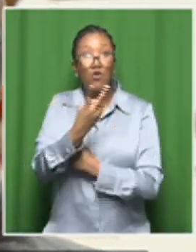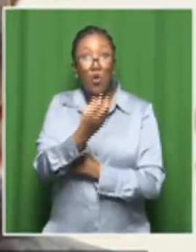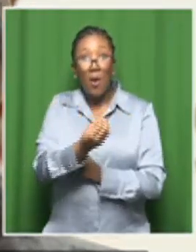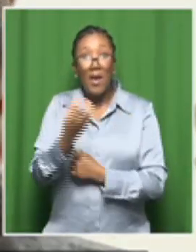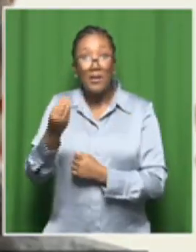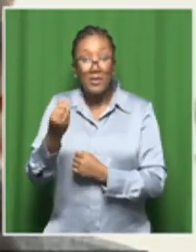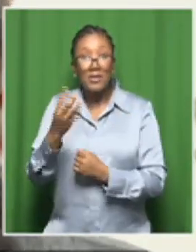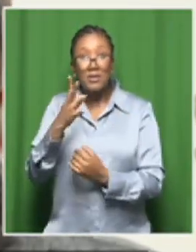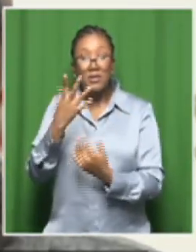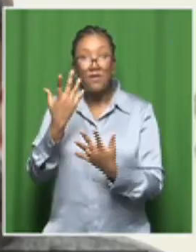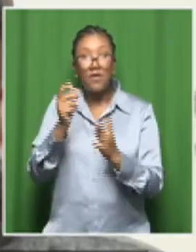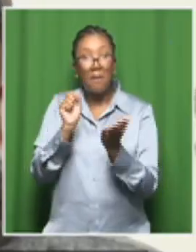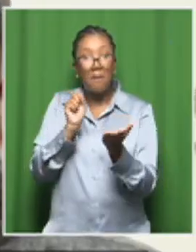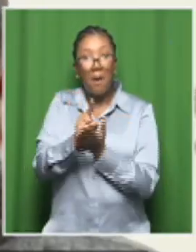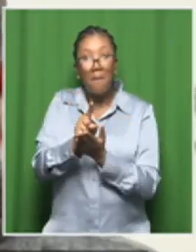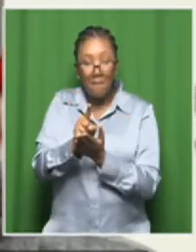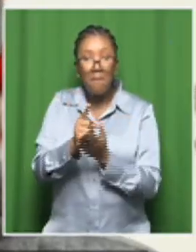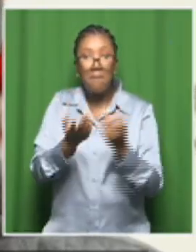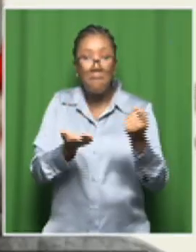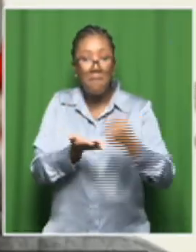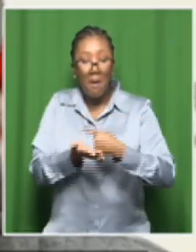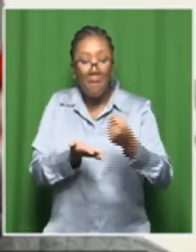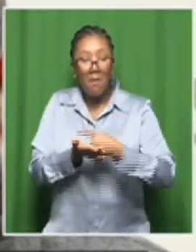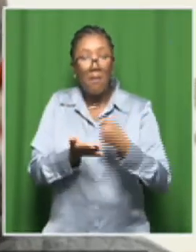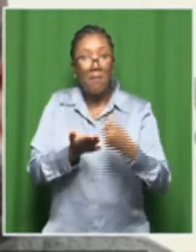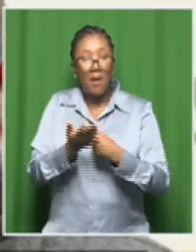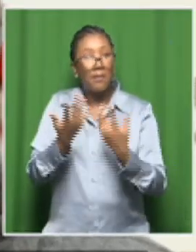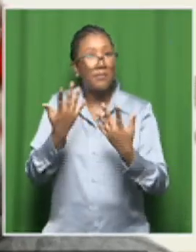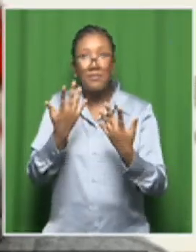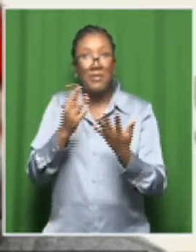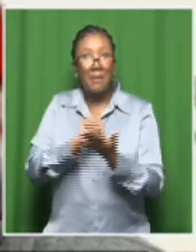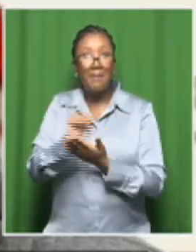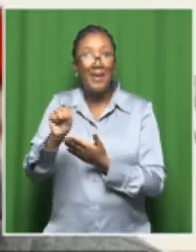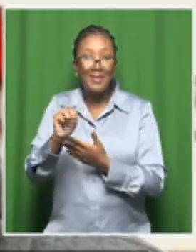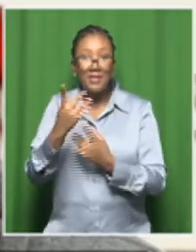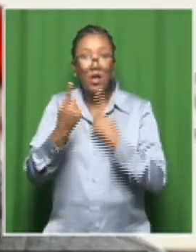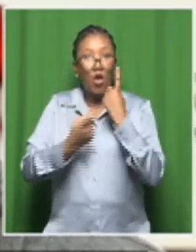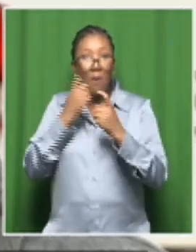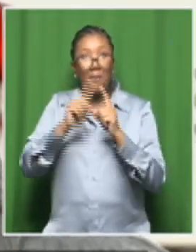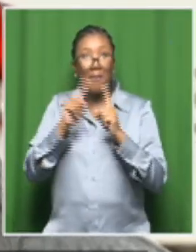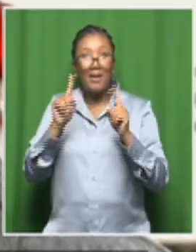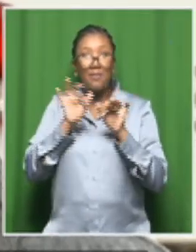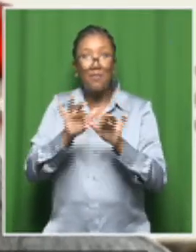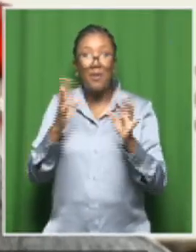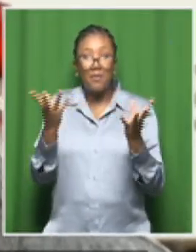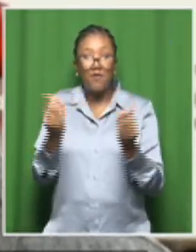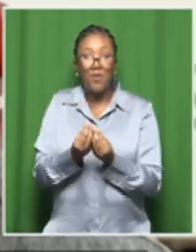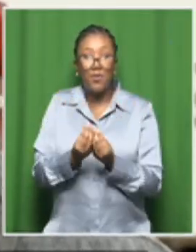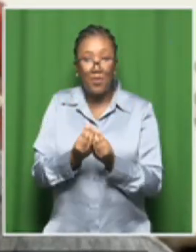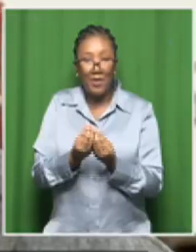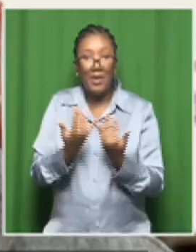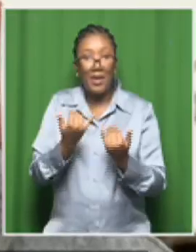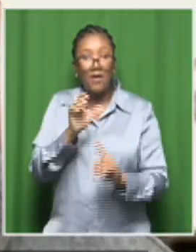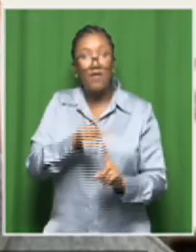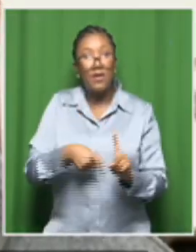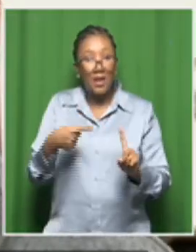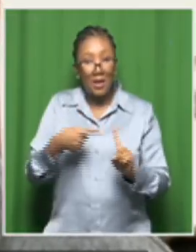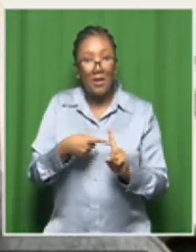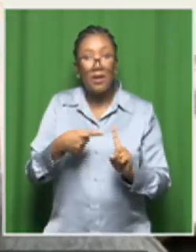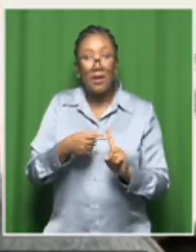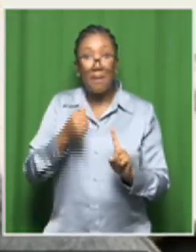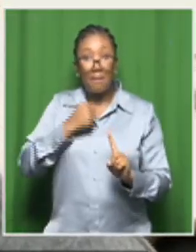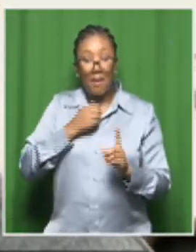to see this turnout here I'm a bit disappointed. However, I'm on one of the streets that Councillor Landis mentioned, Irma